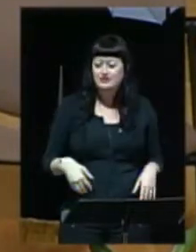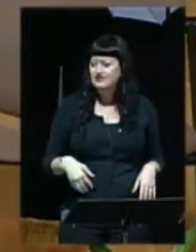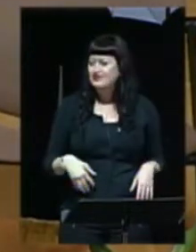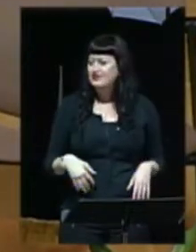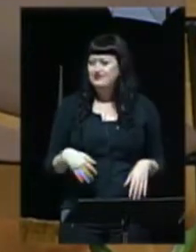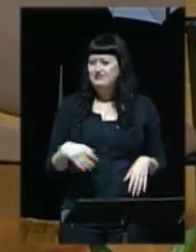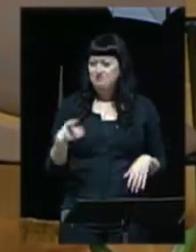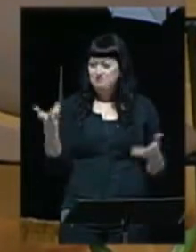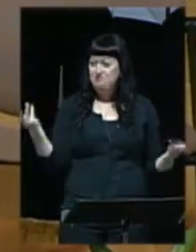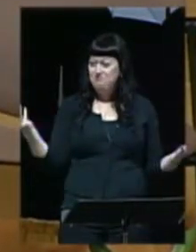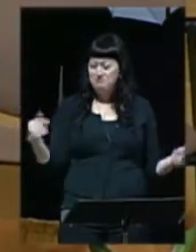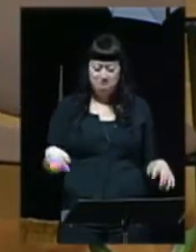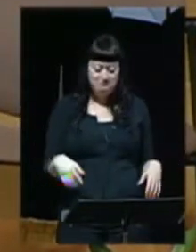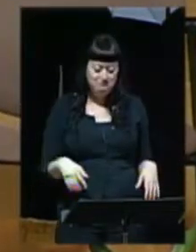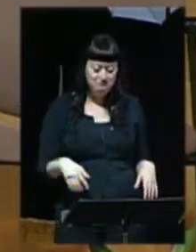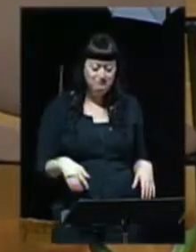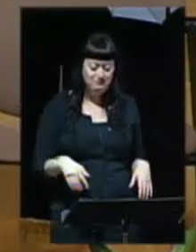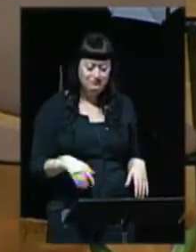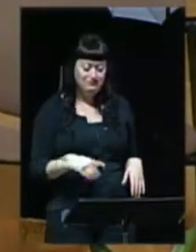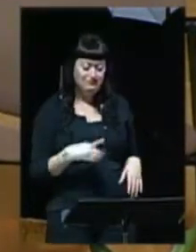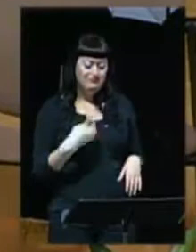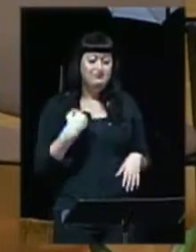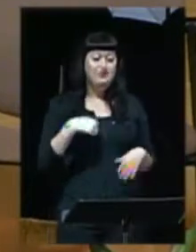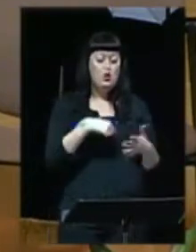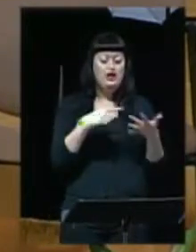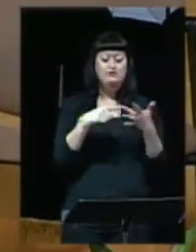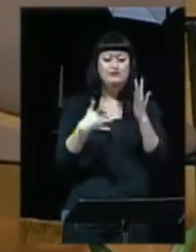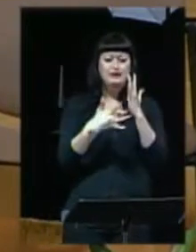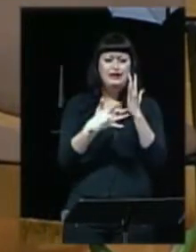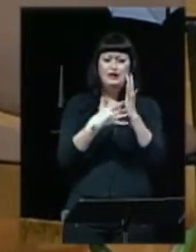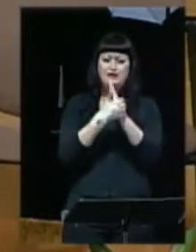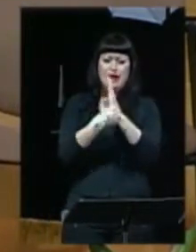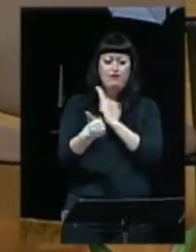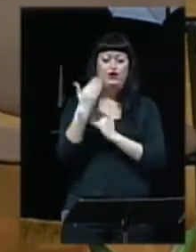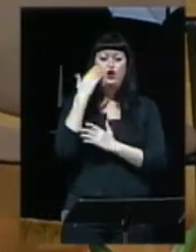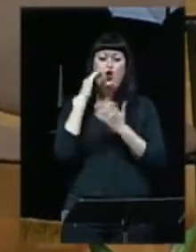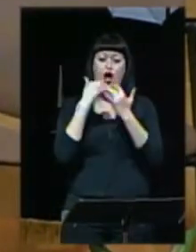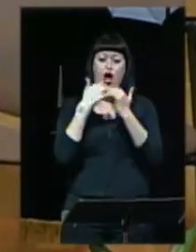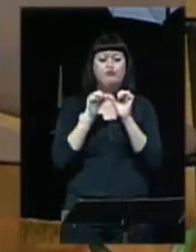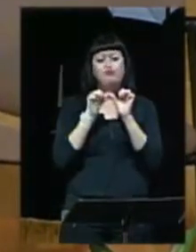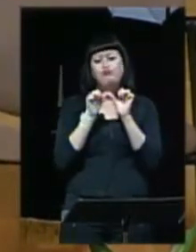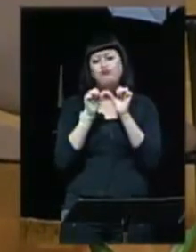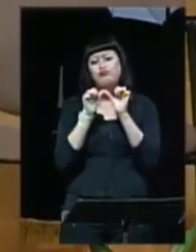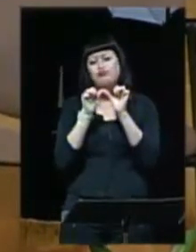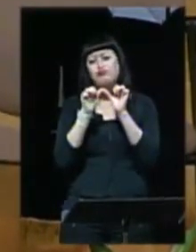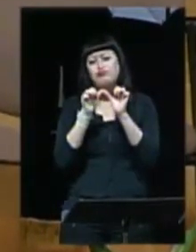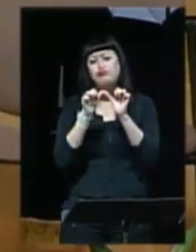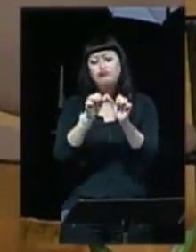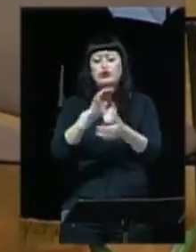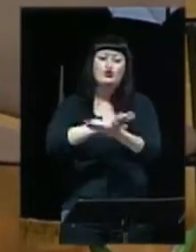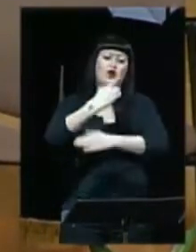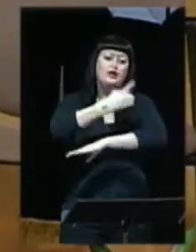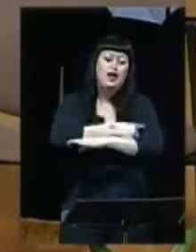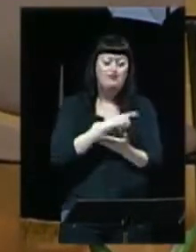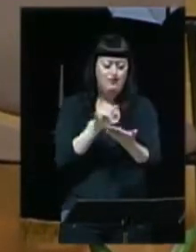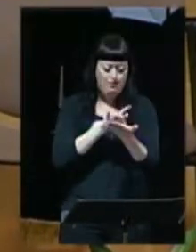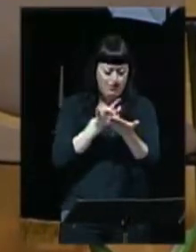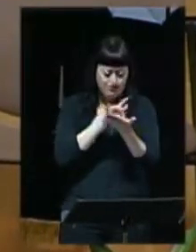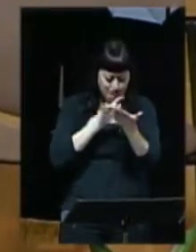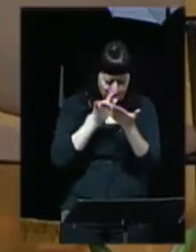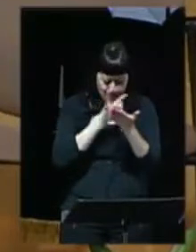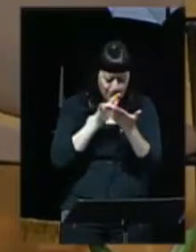Yeah. See what I mean? We are technologically savvy. We know how to survive an entire school day on our tablets